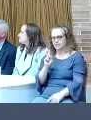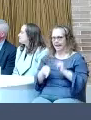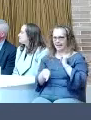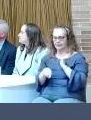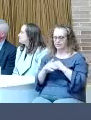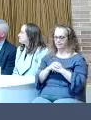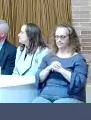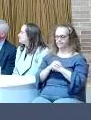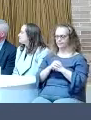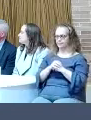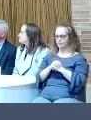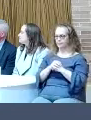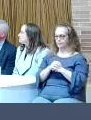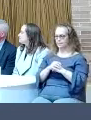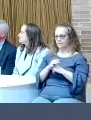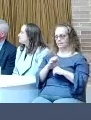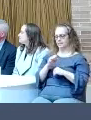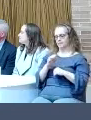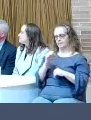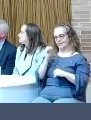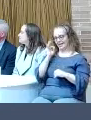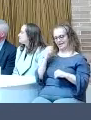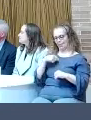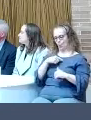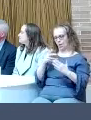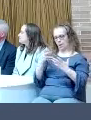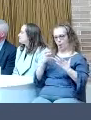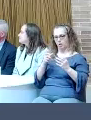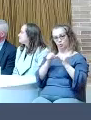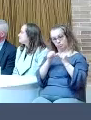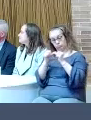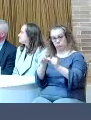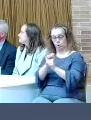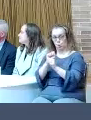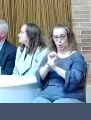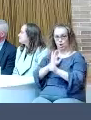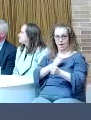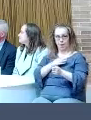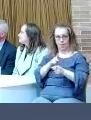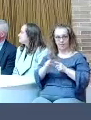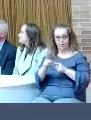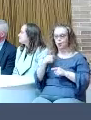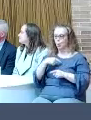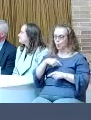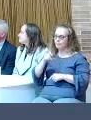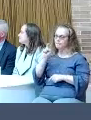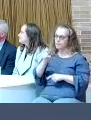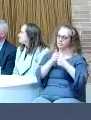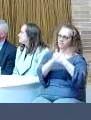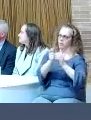and as long as we want to stay in our profession we have to uphold